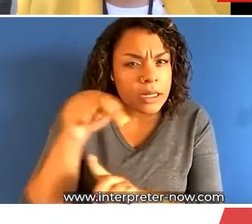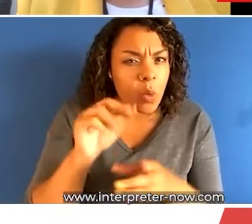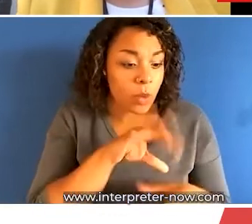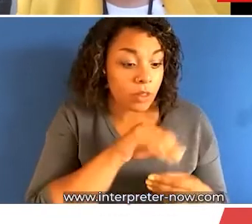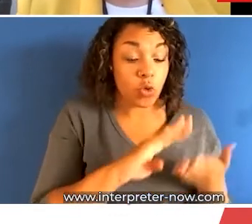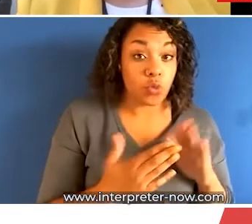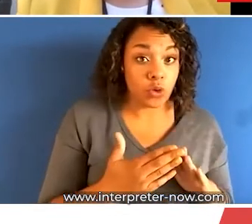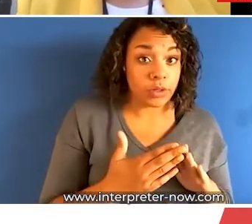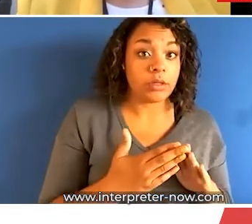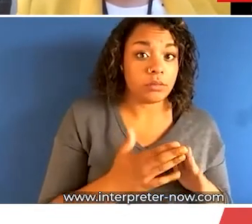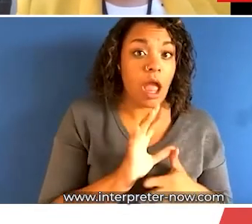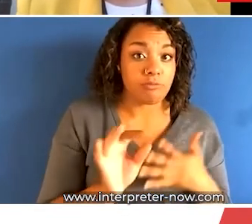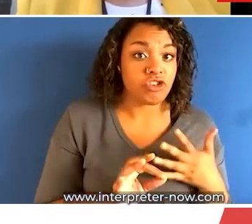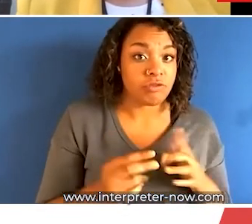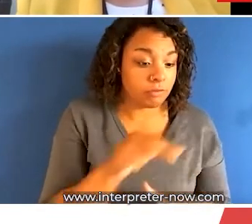and options.